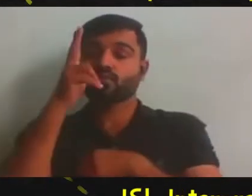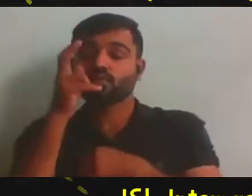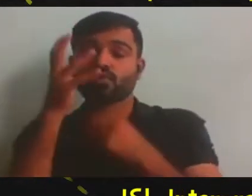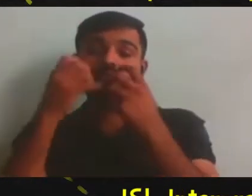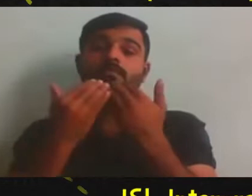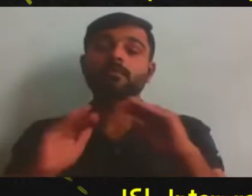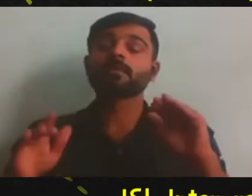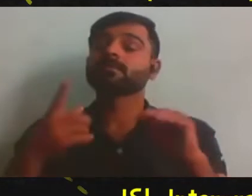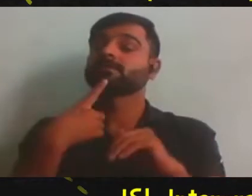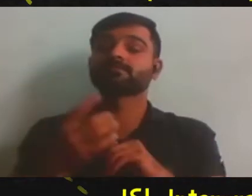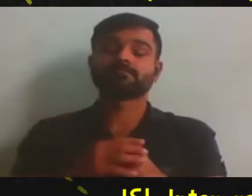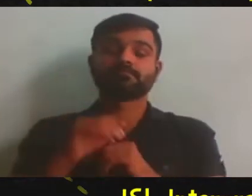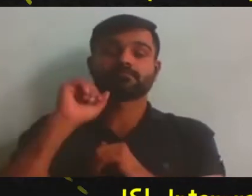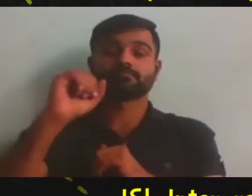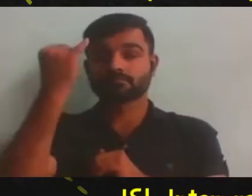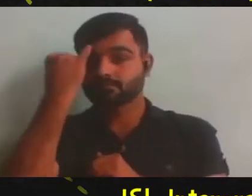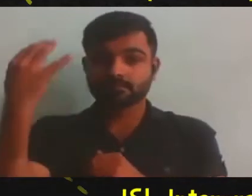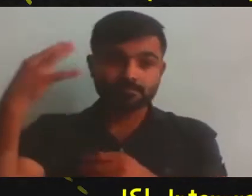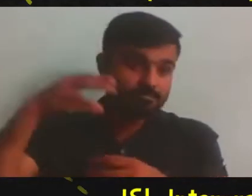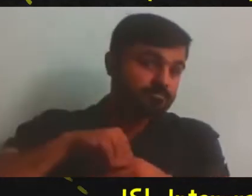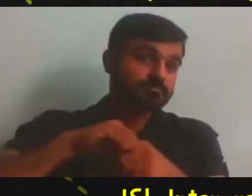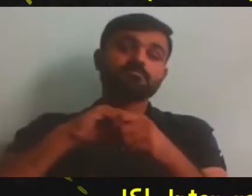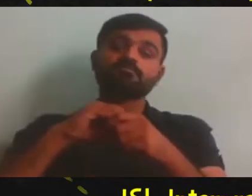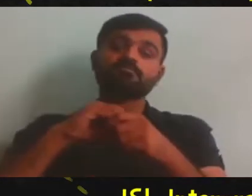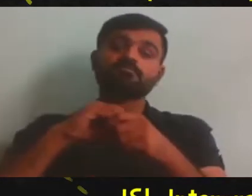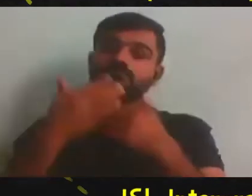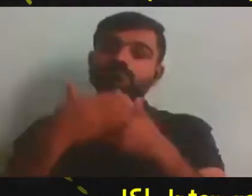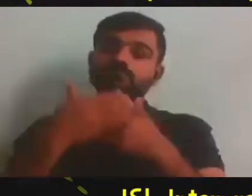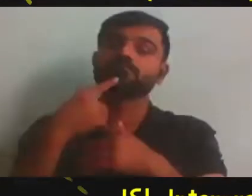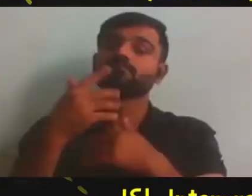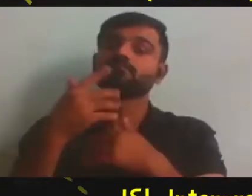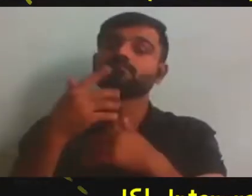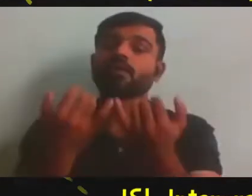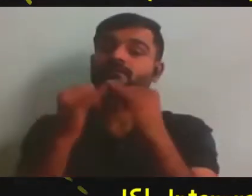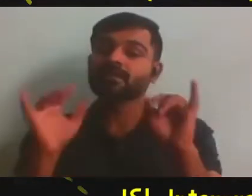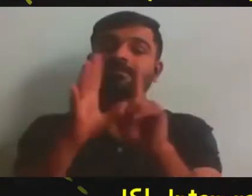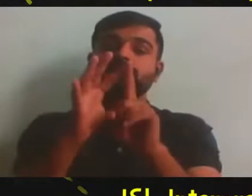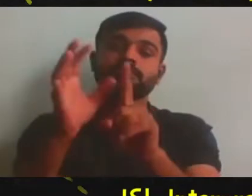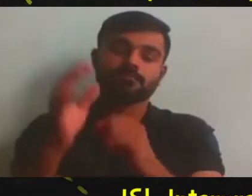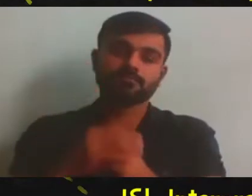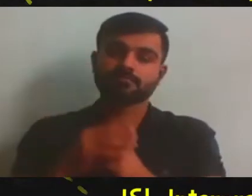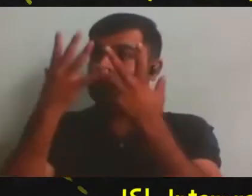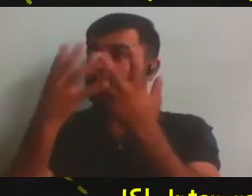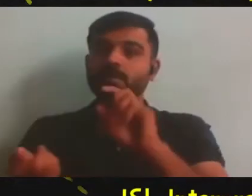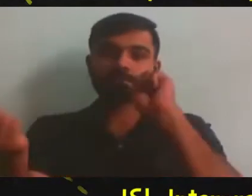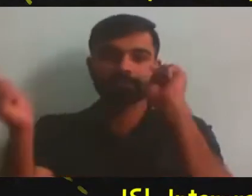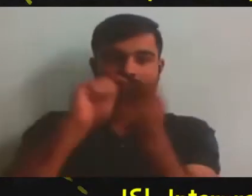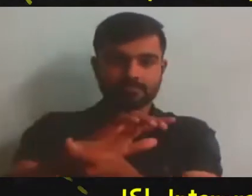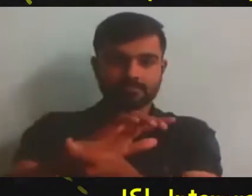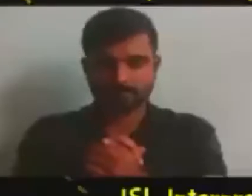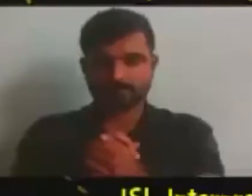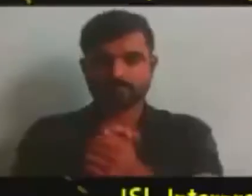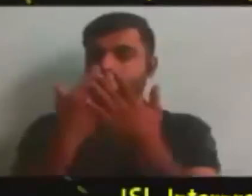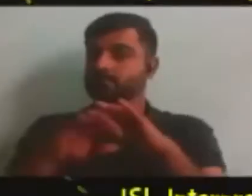say, what their ideal country looks like, what they would like the freedom to do, what they wanted to change. Initially,